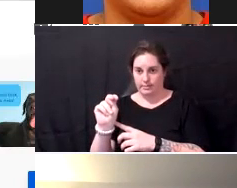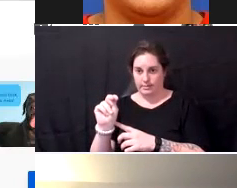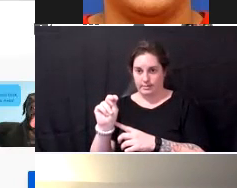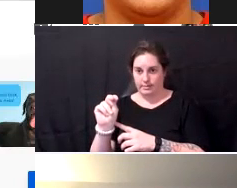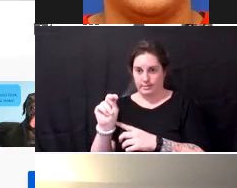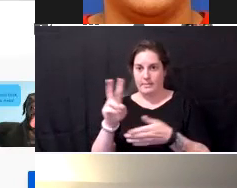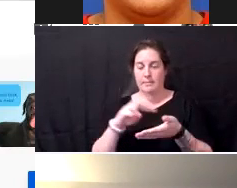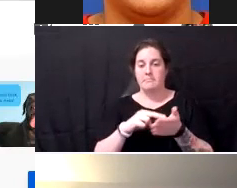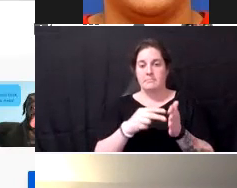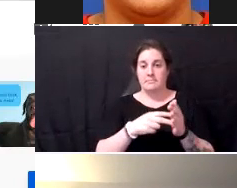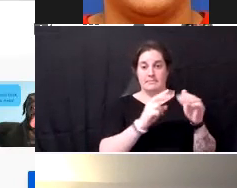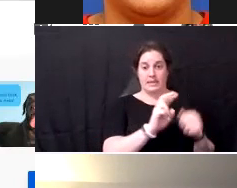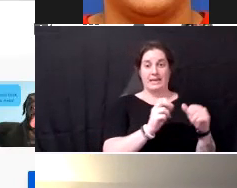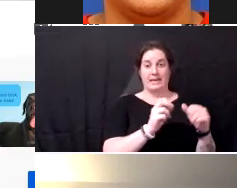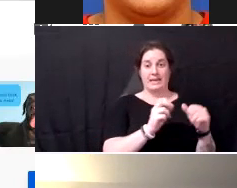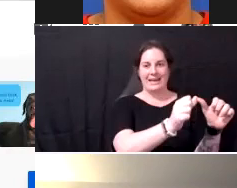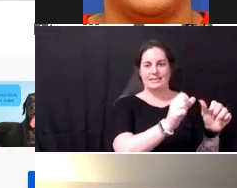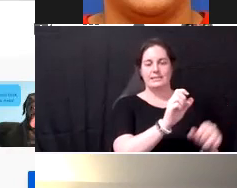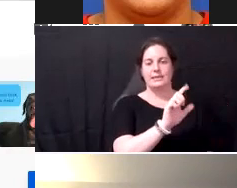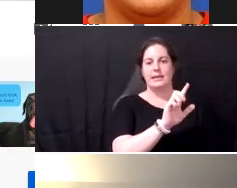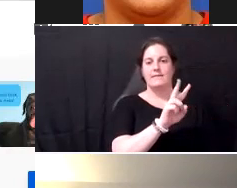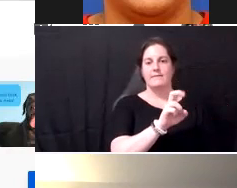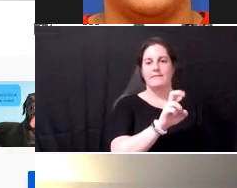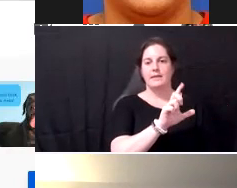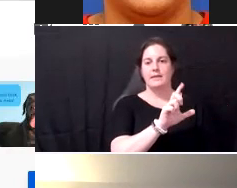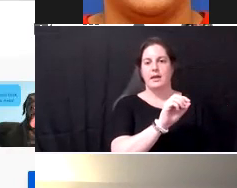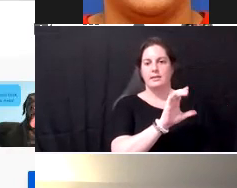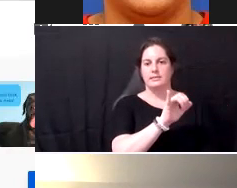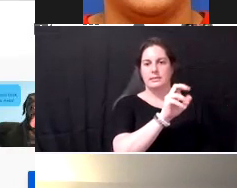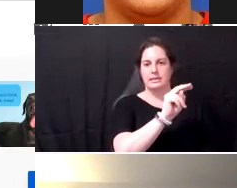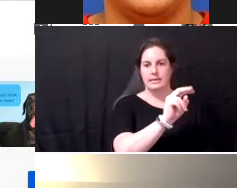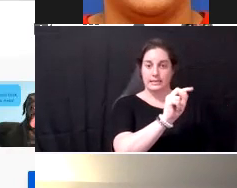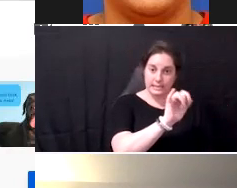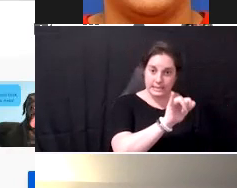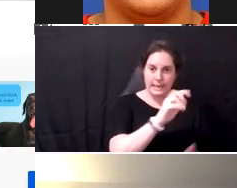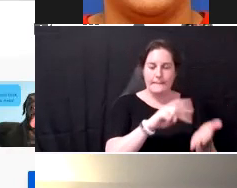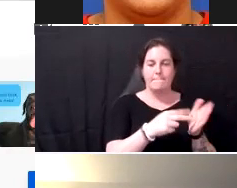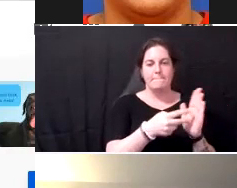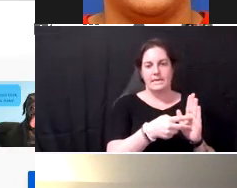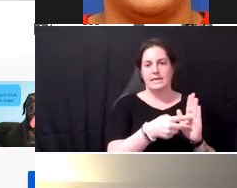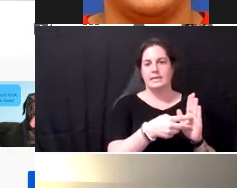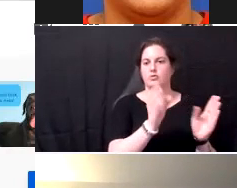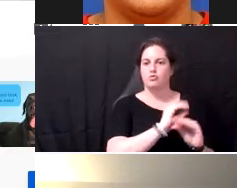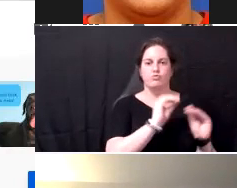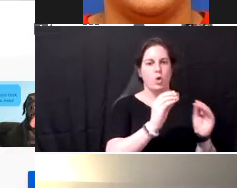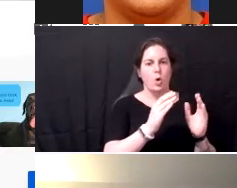zero because the object is not speeding up or slowing down. Constant